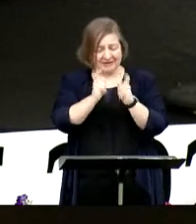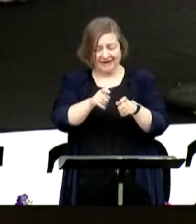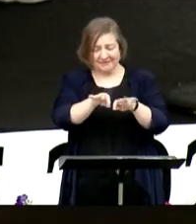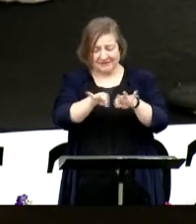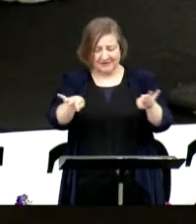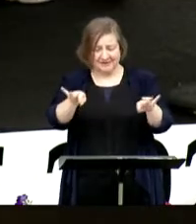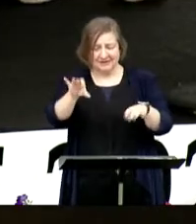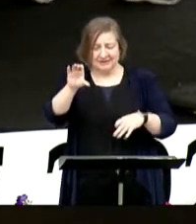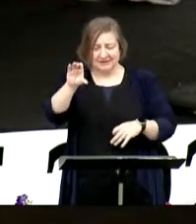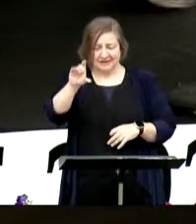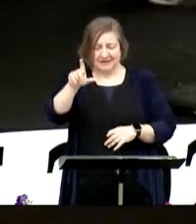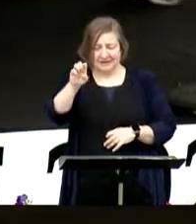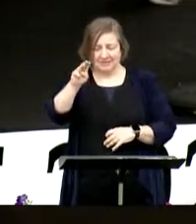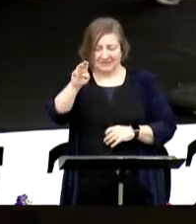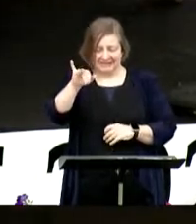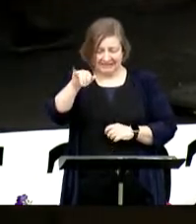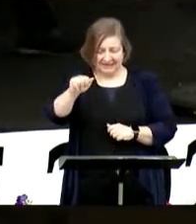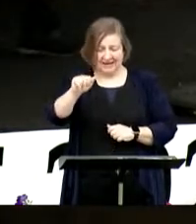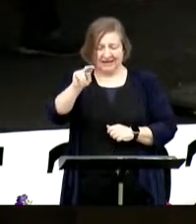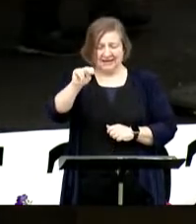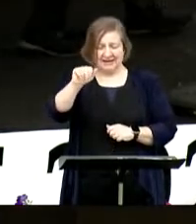Clementina Natalie Padilla.